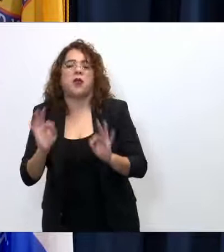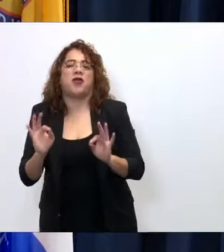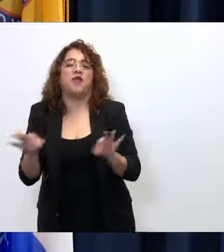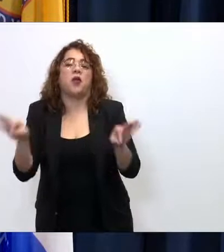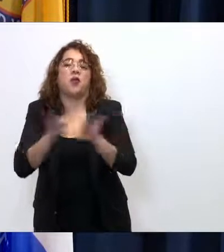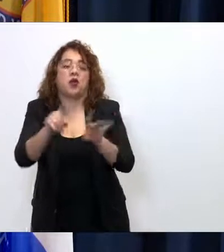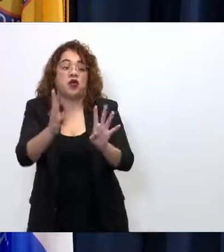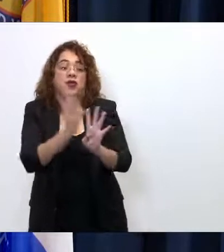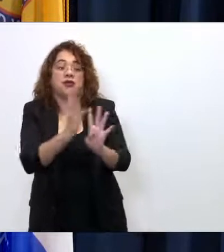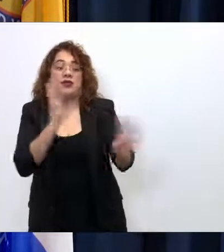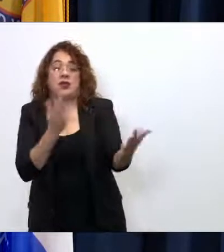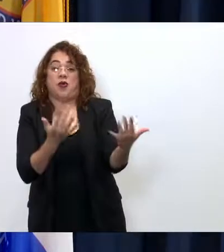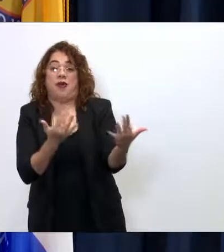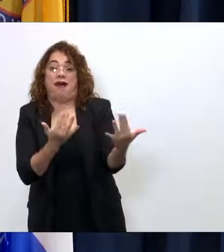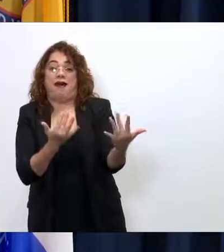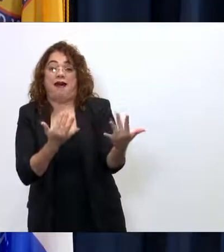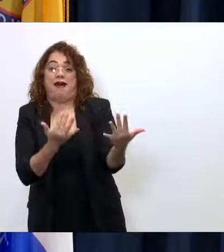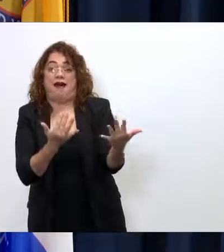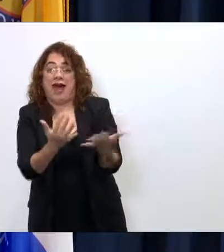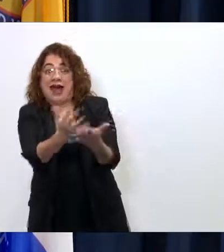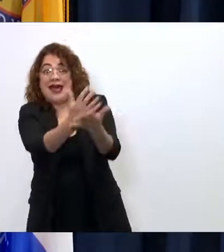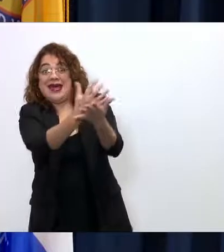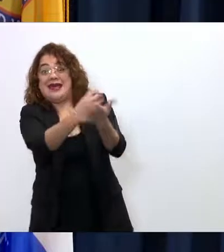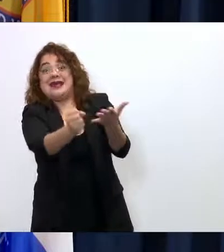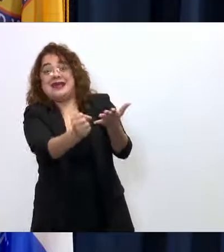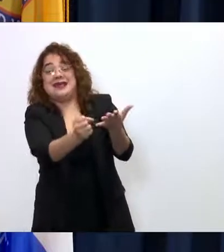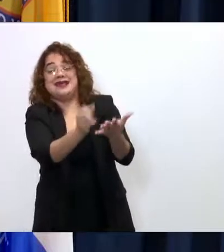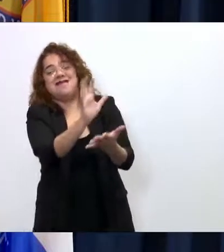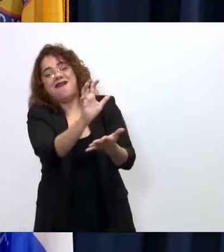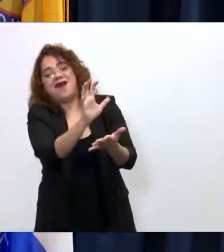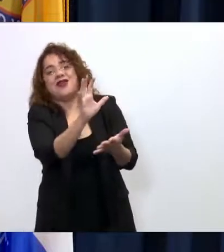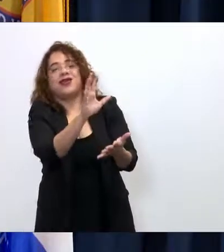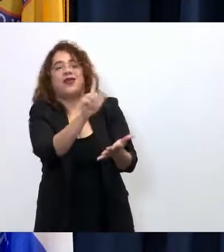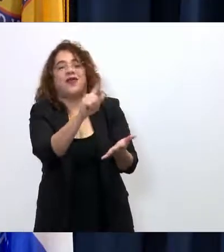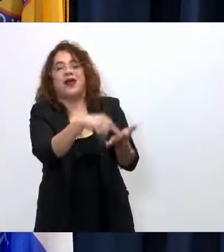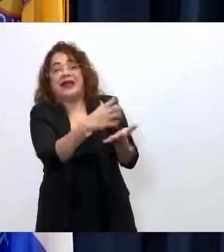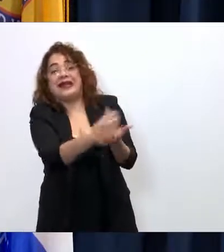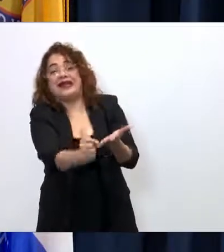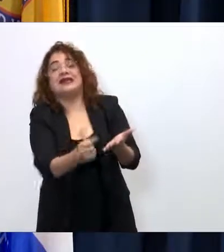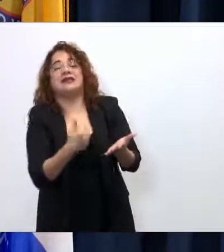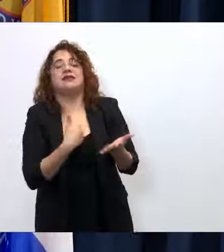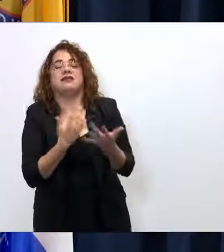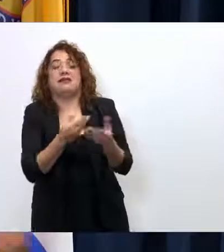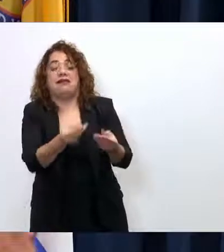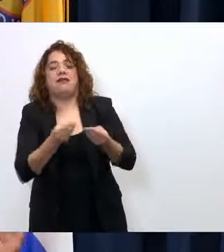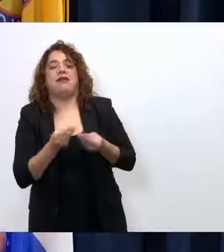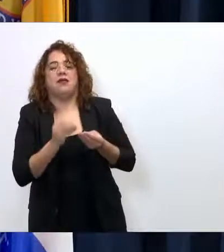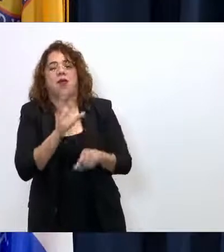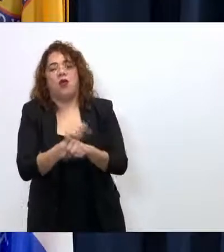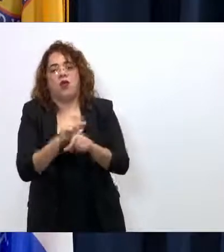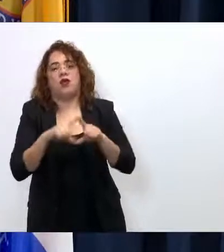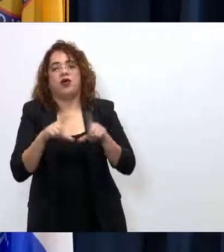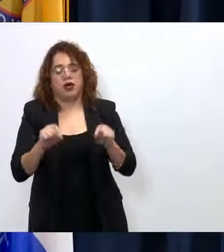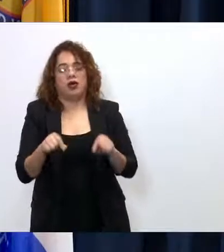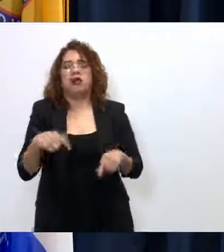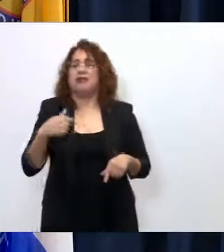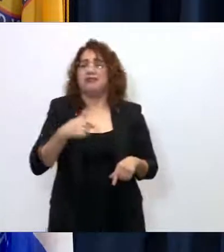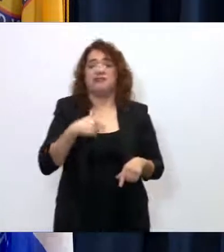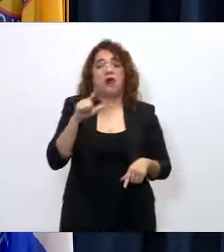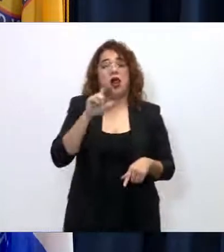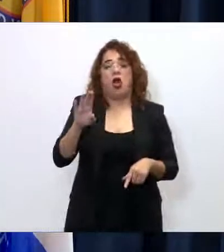so again, Long Beach leads the way. We, I think, have done a great job of setting the pace for the rest of the